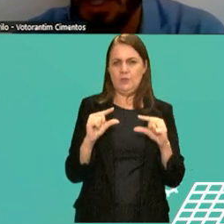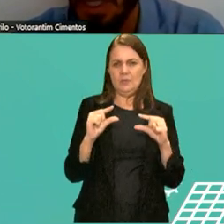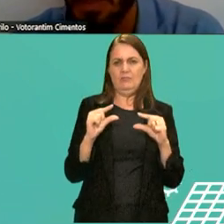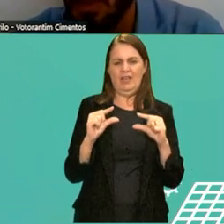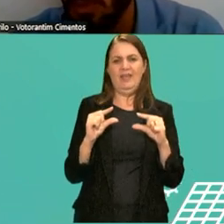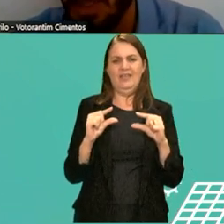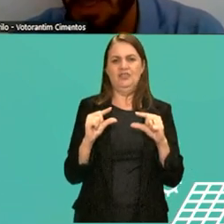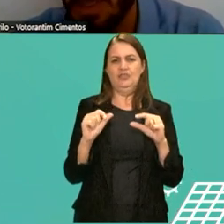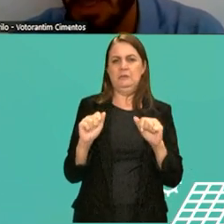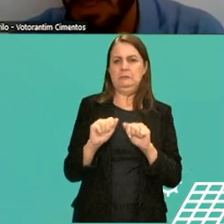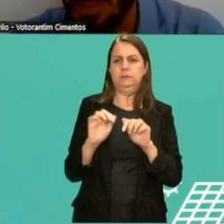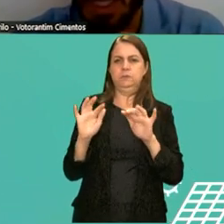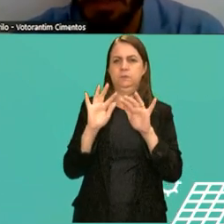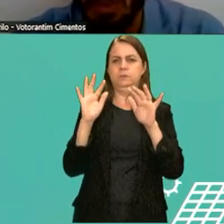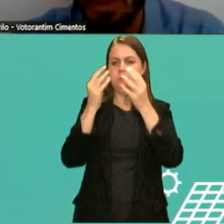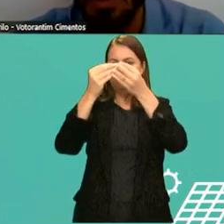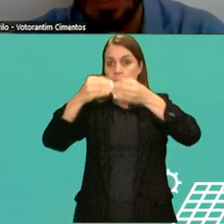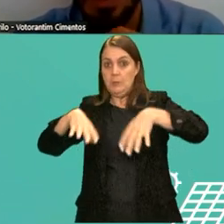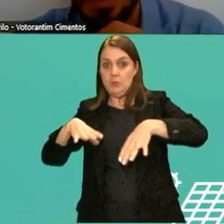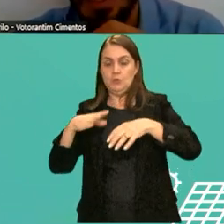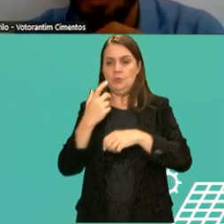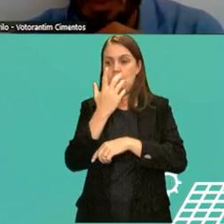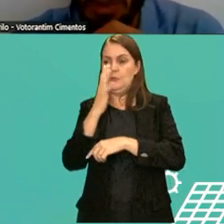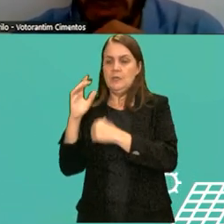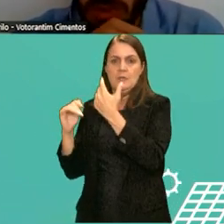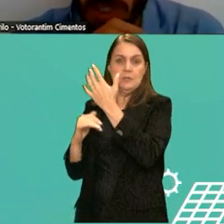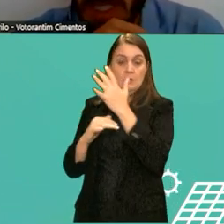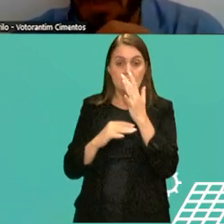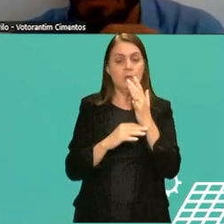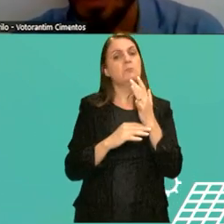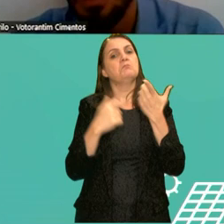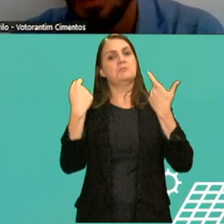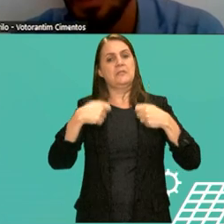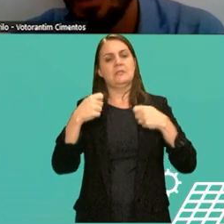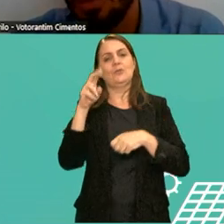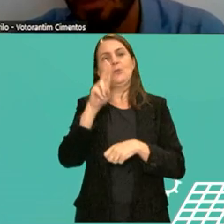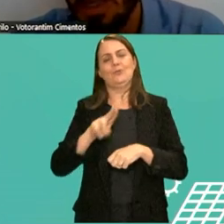reduction must be from the usage of hydrogen